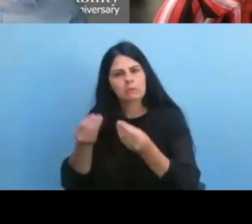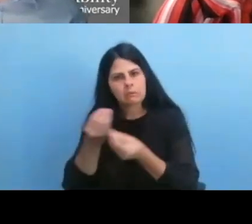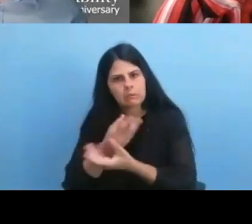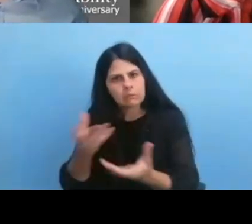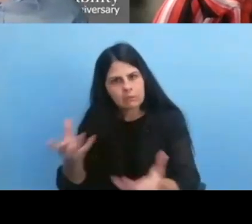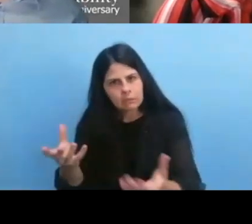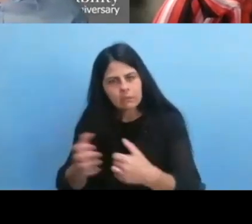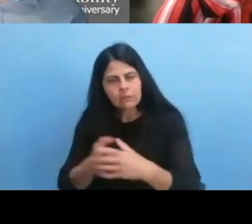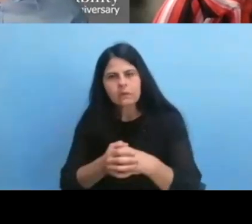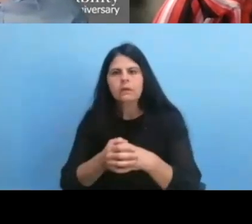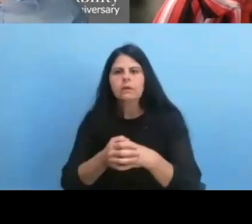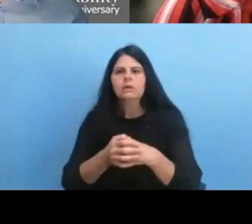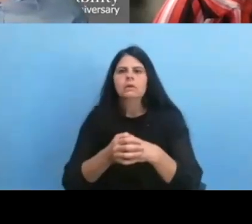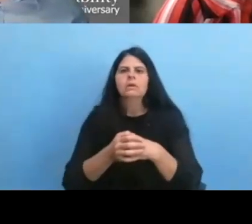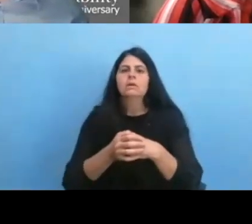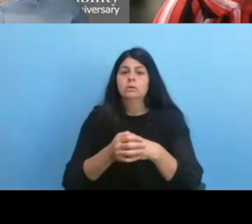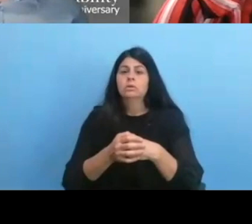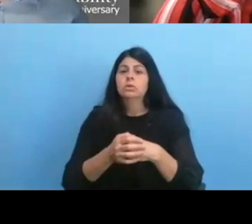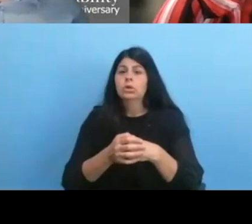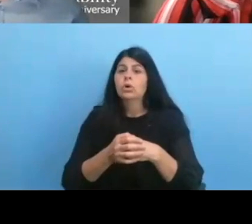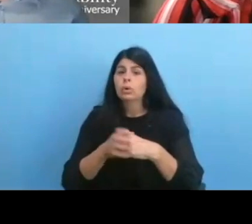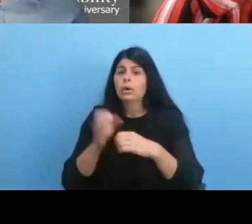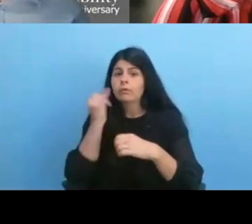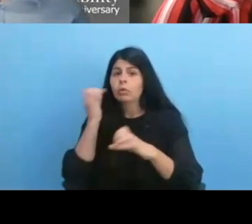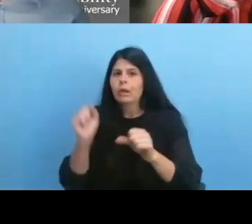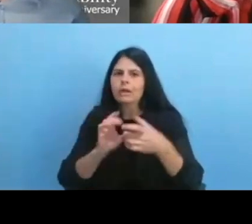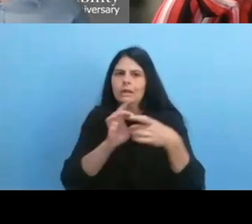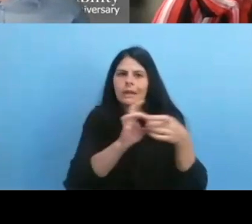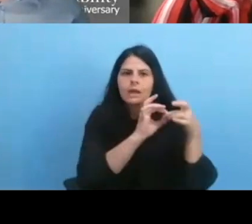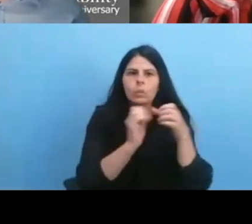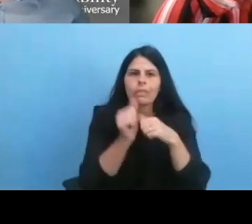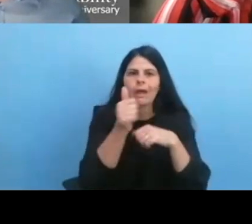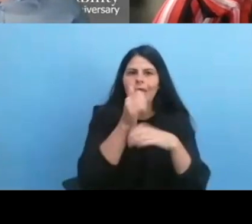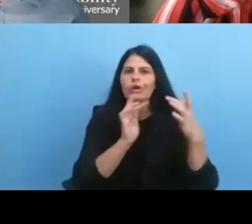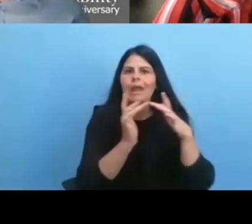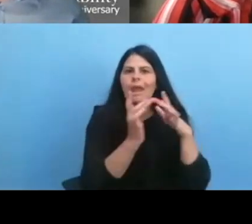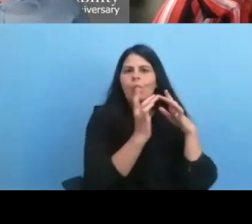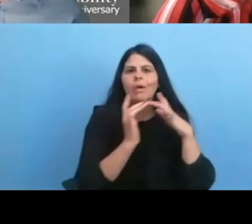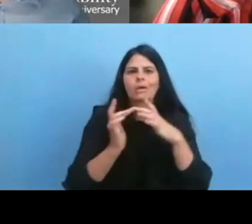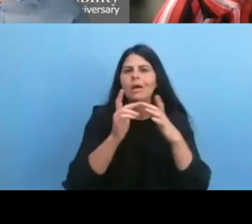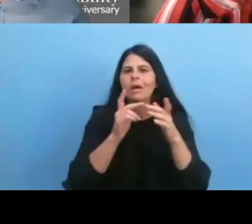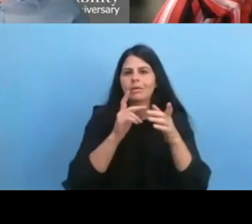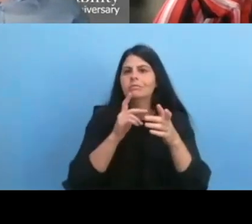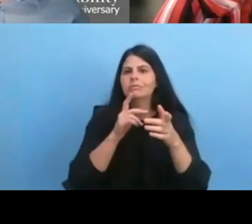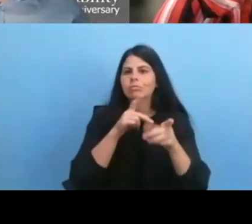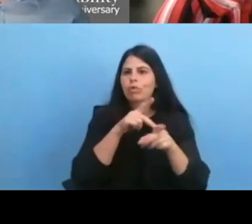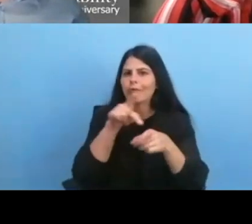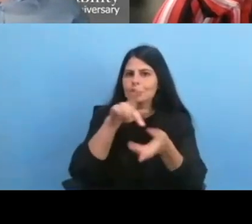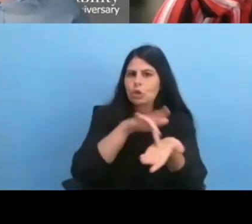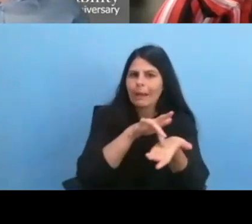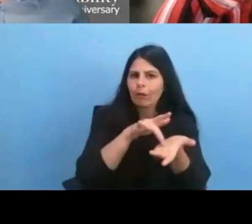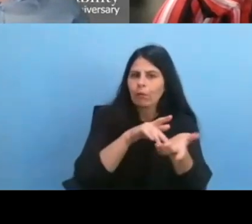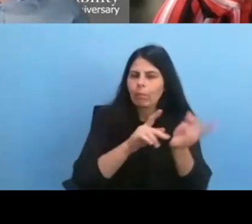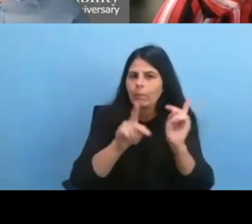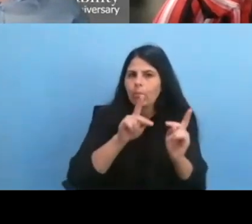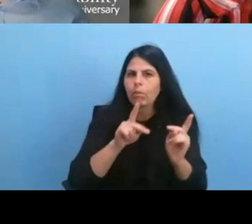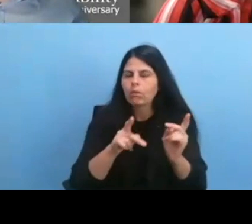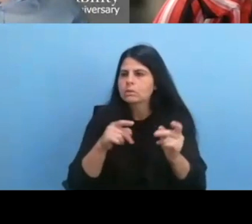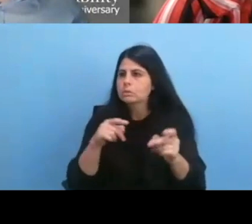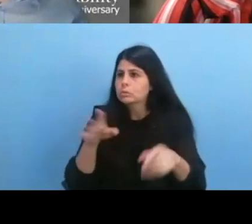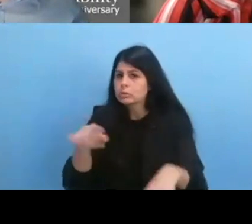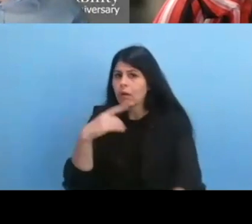of healthcare professionals with disabilities and say to your employer, look, there's